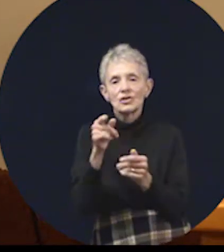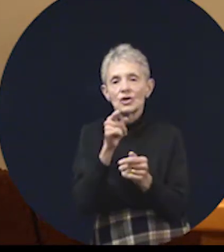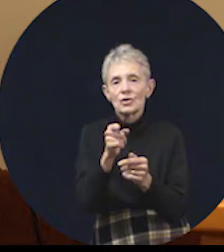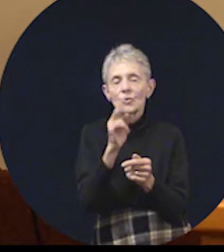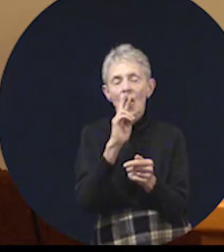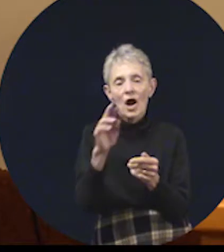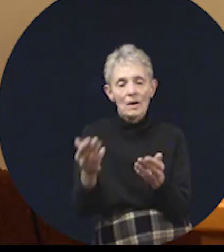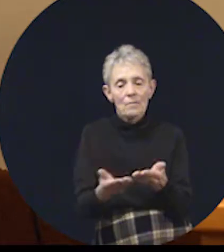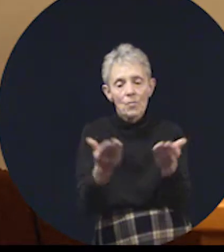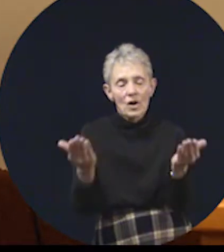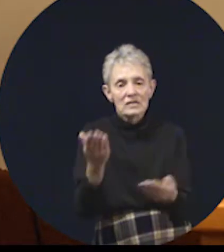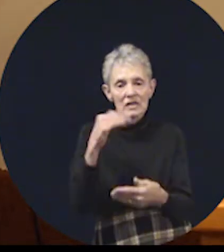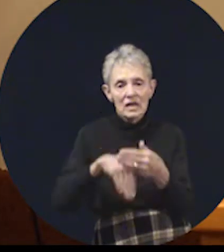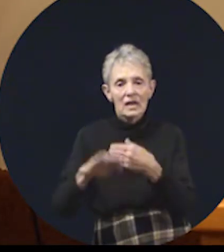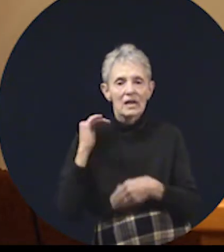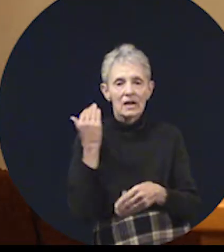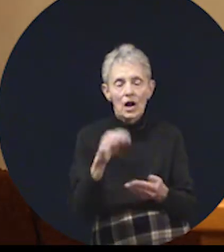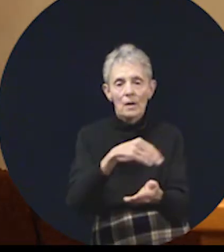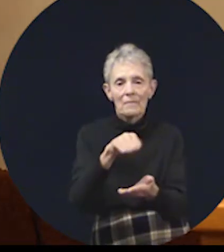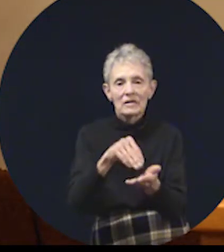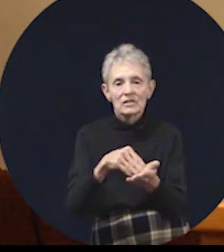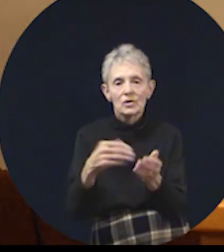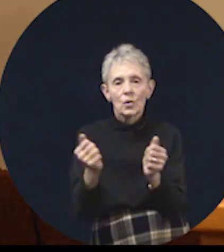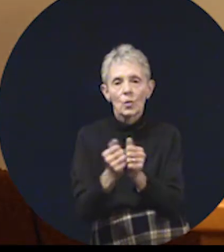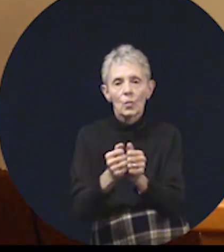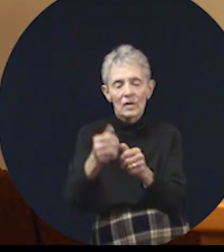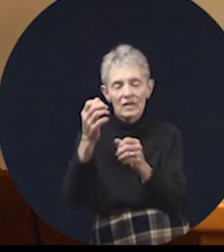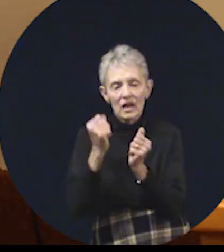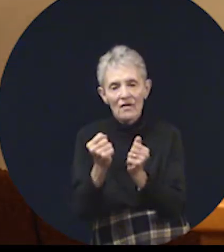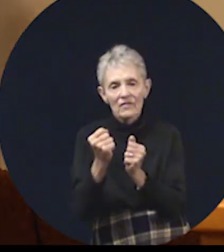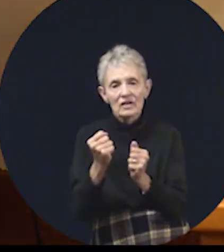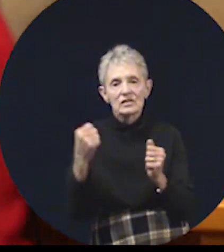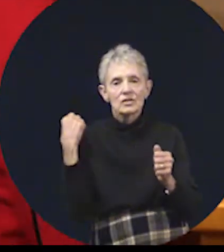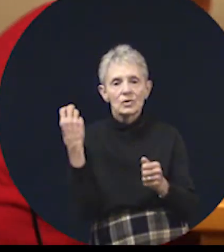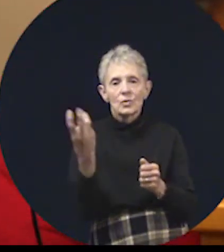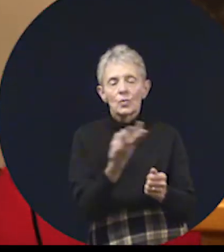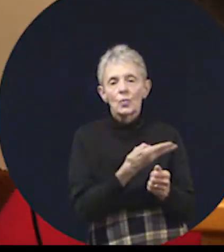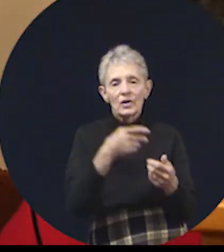midst, and so with confidence we turn to you in prayer.